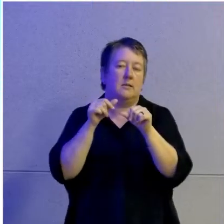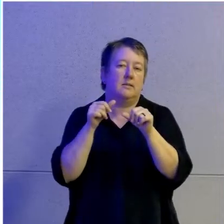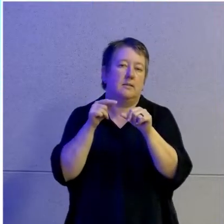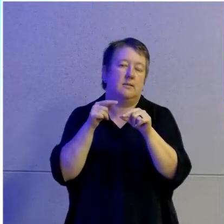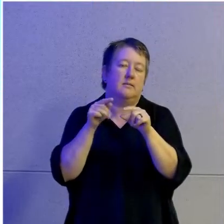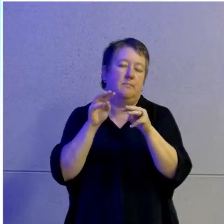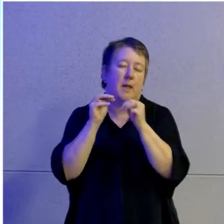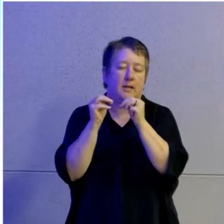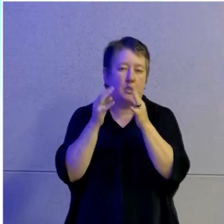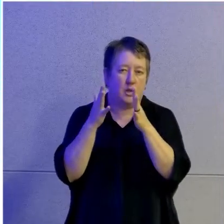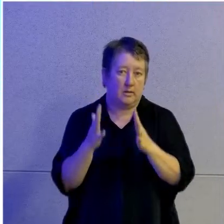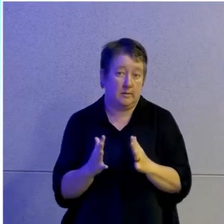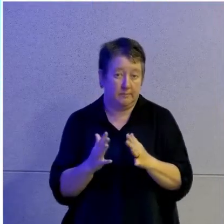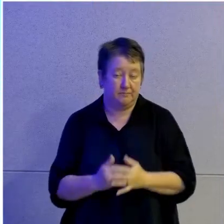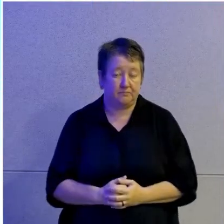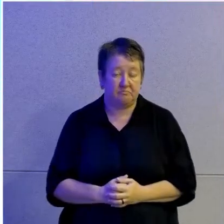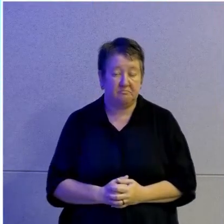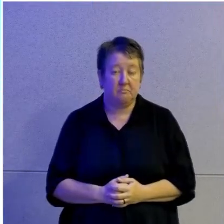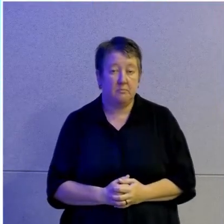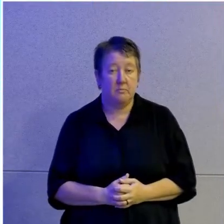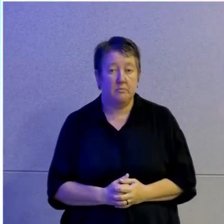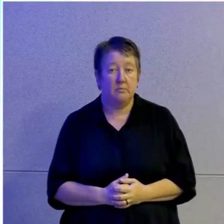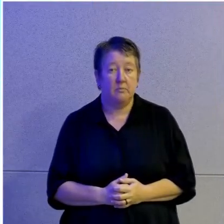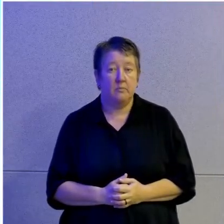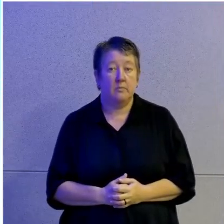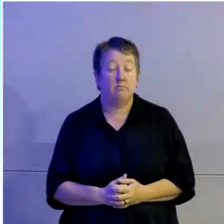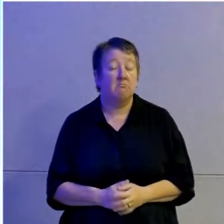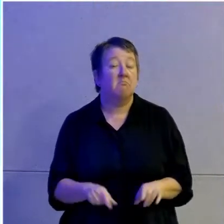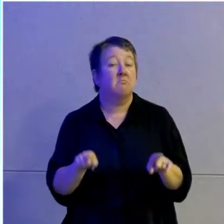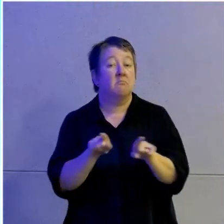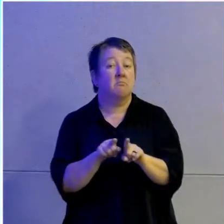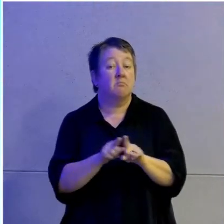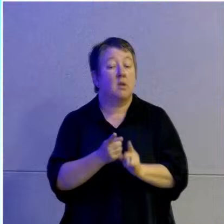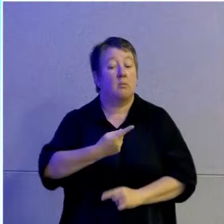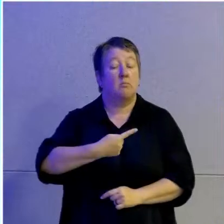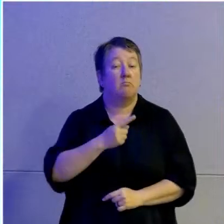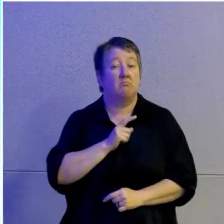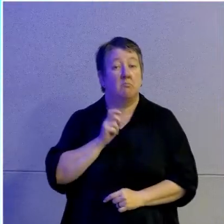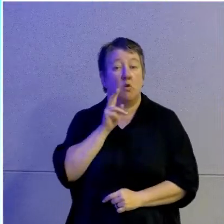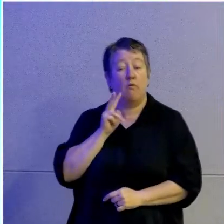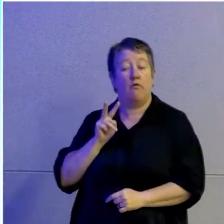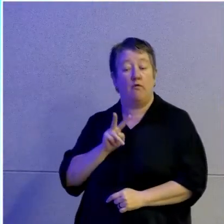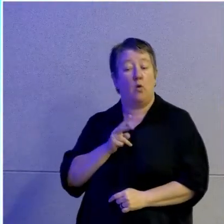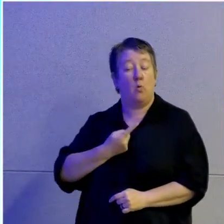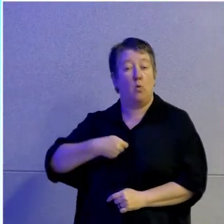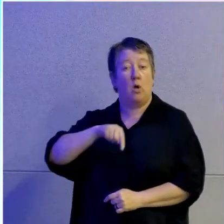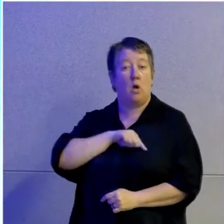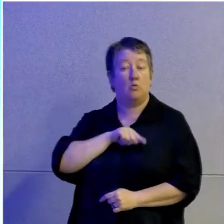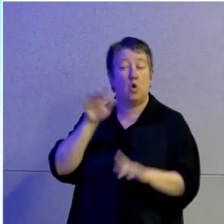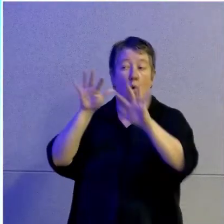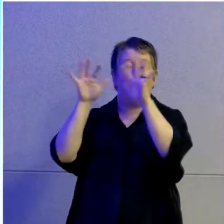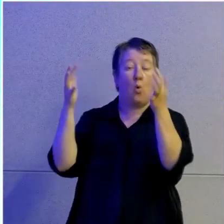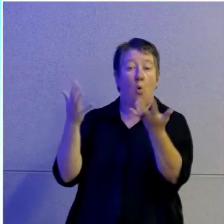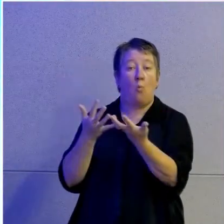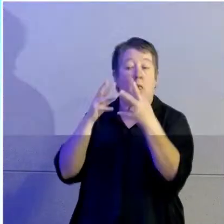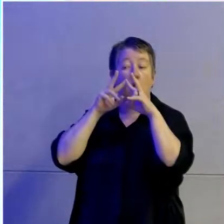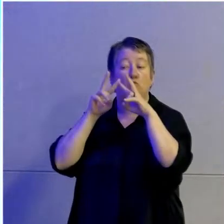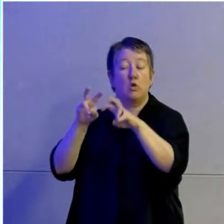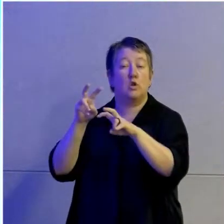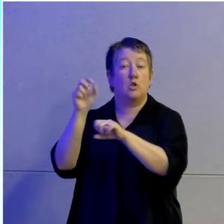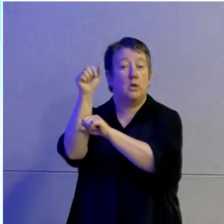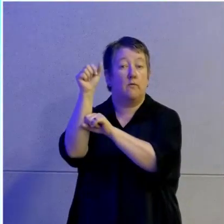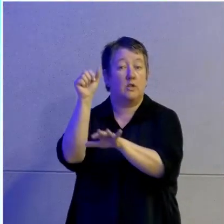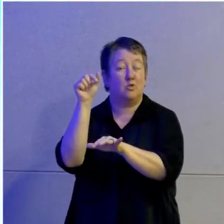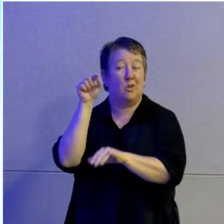managers. It is also our view that global research infrastructure also